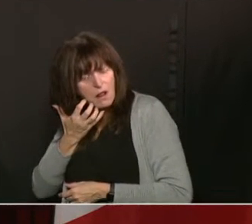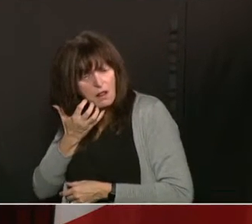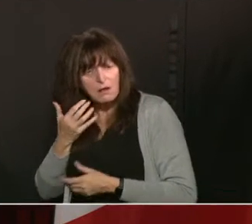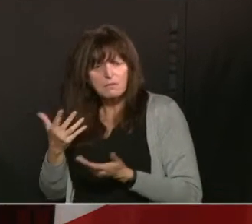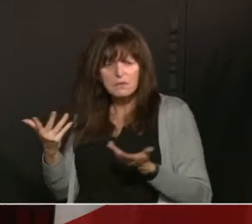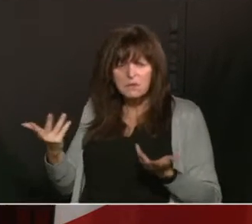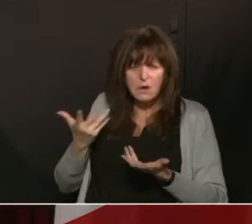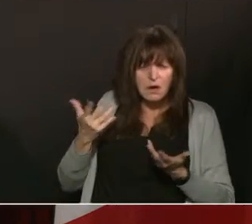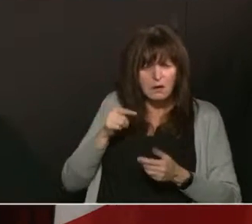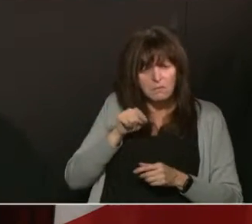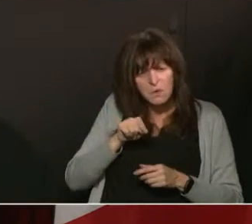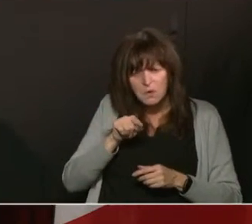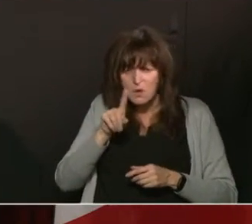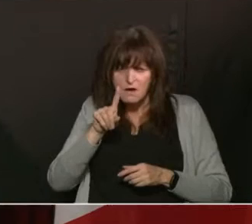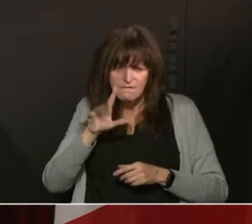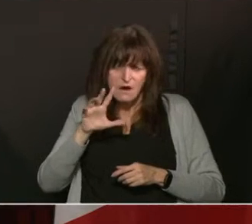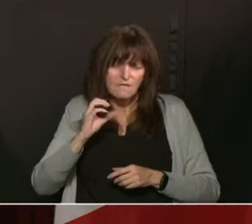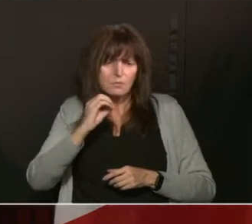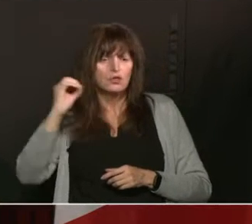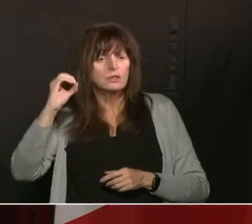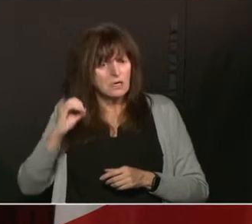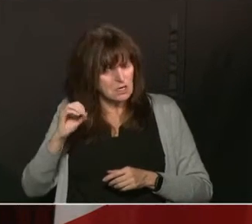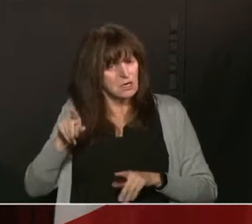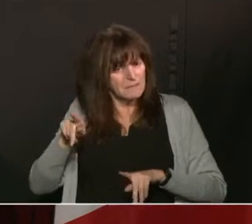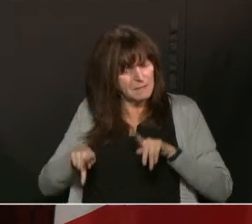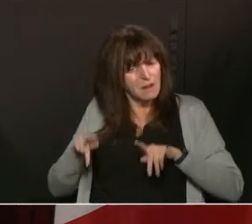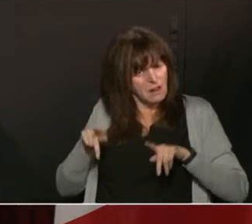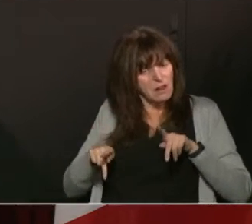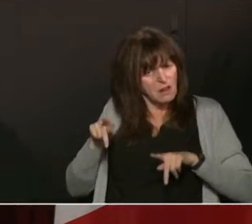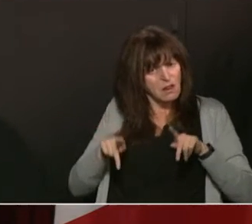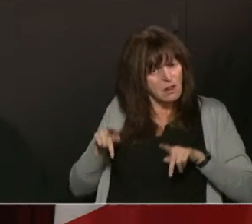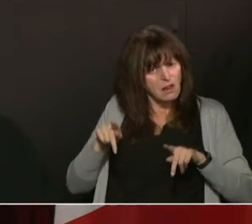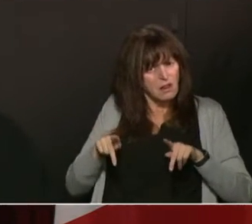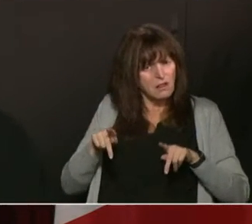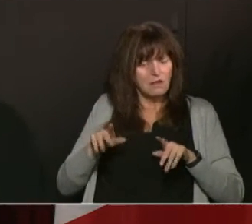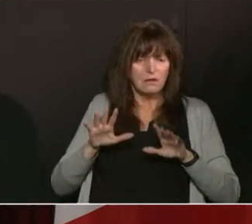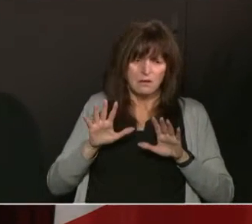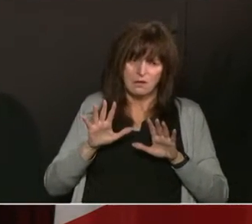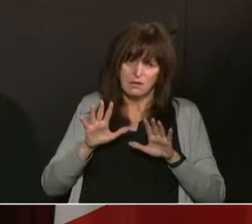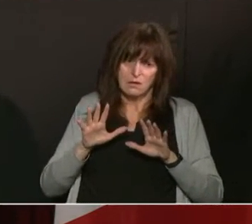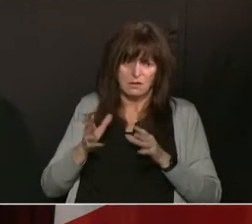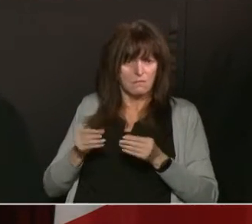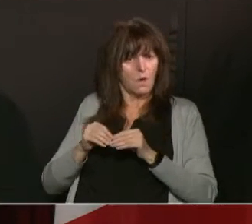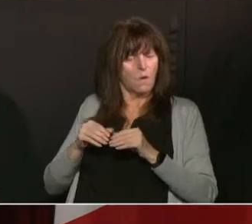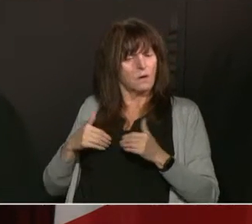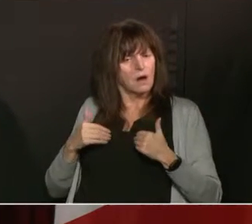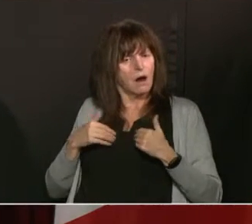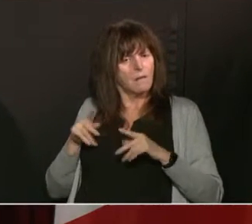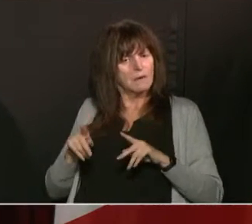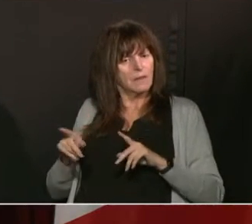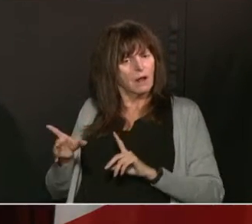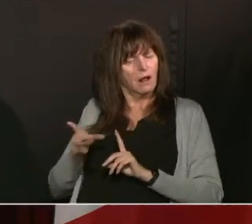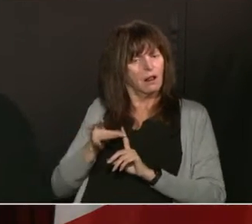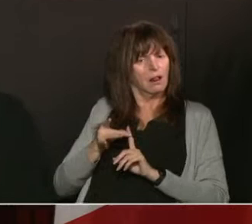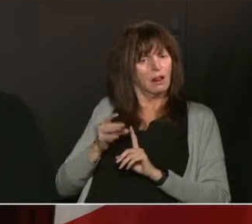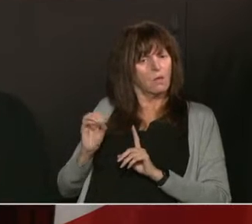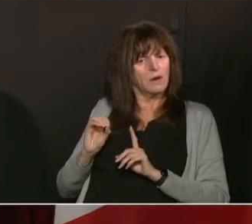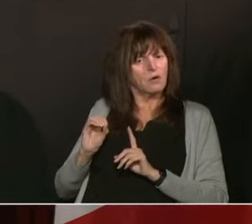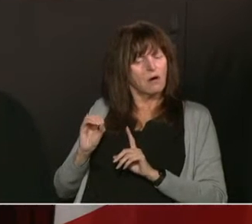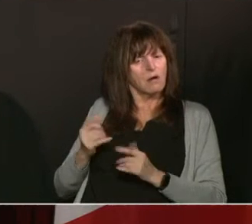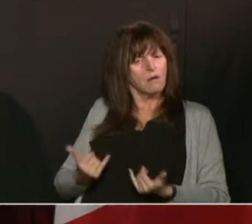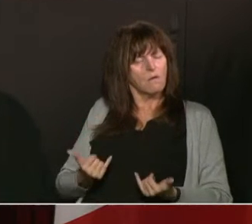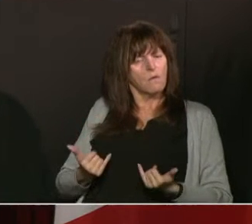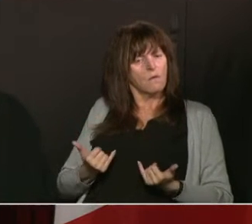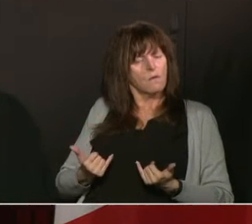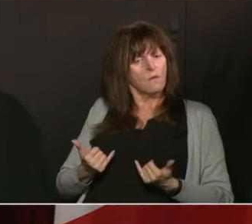that's in a much younger population that's gotten Omicron. They've gotten it through social activities. They're in the 20 to 30